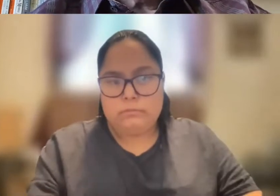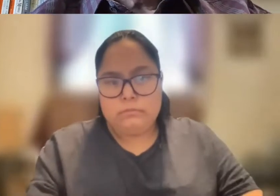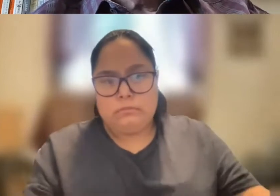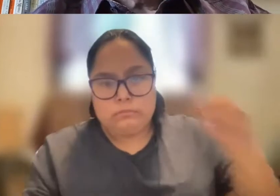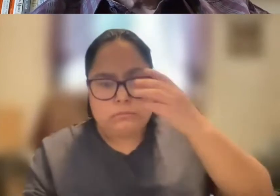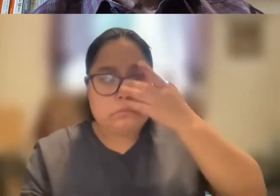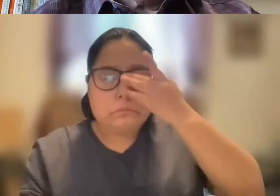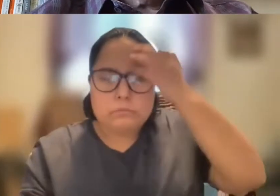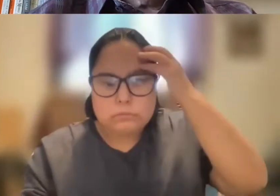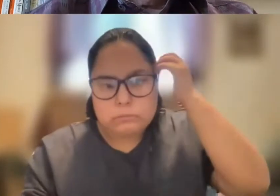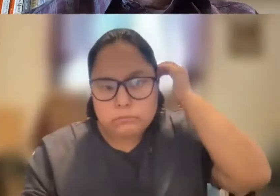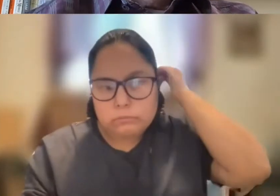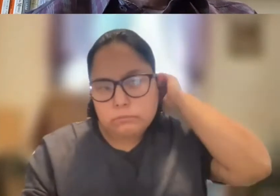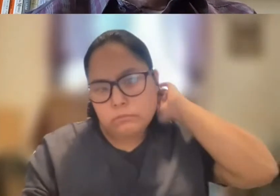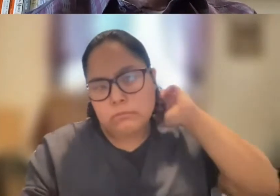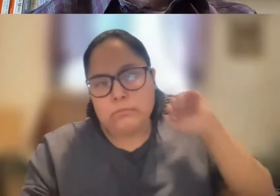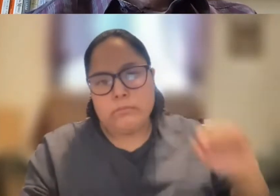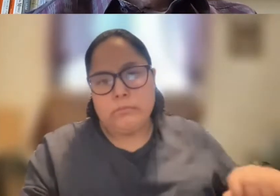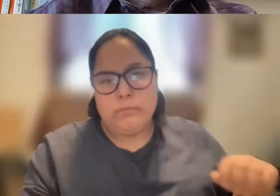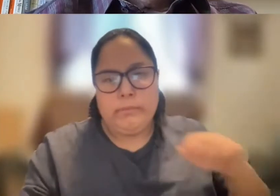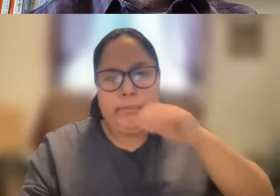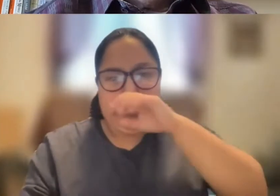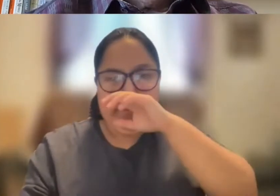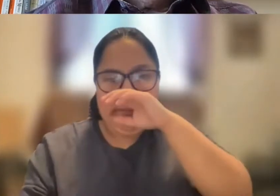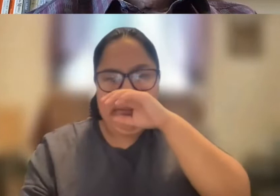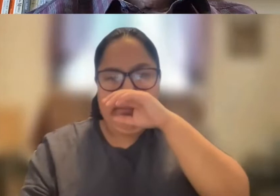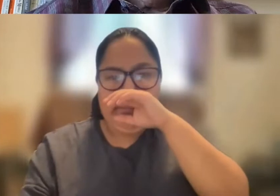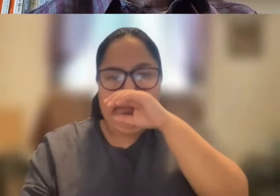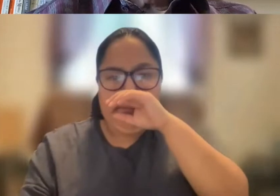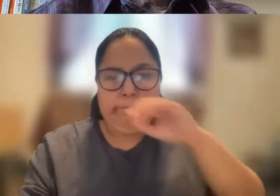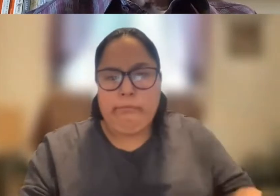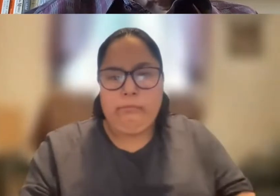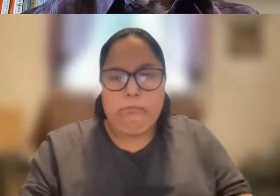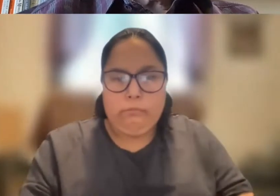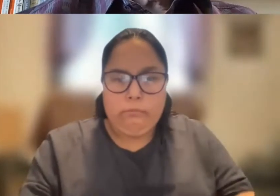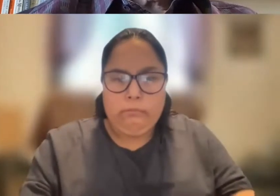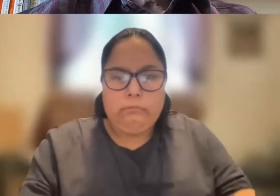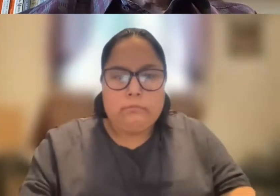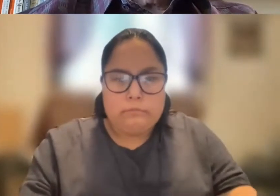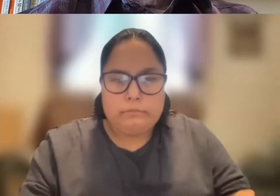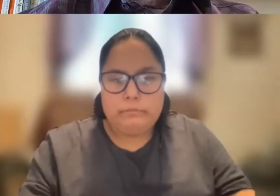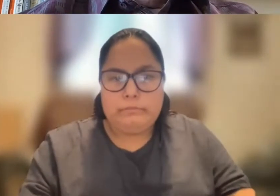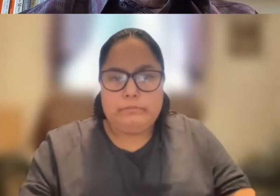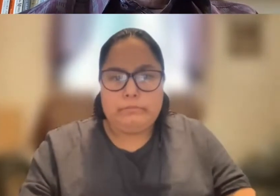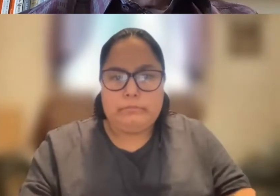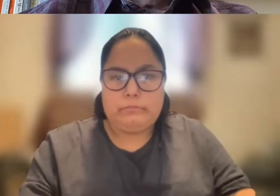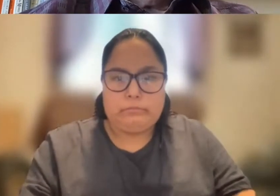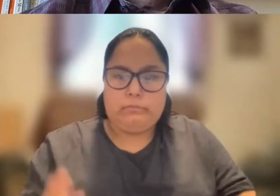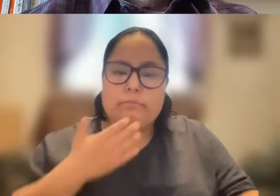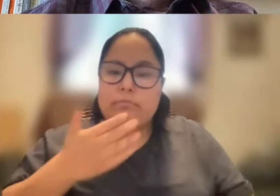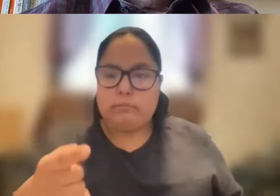And I see Michael has put his hand up. Michael, would you like to go ahead with your question? Yes, I want